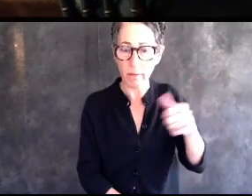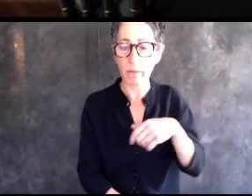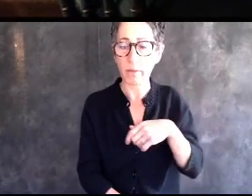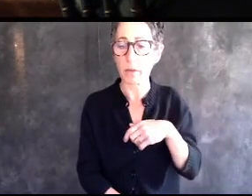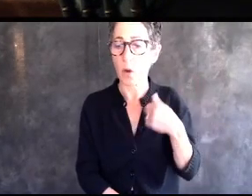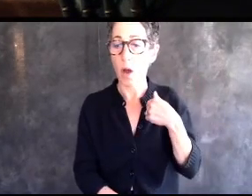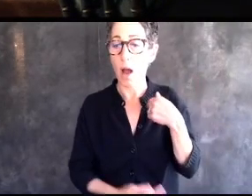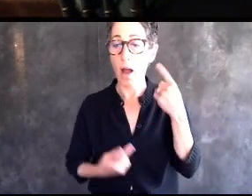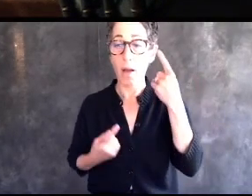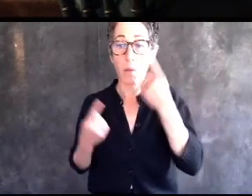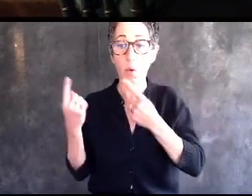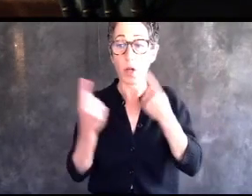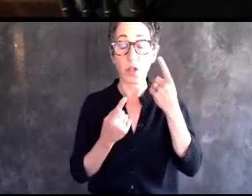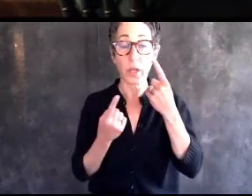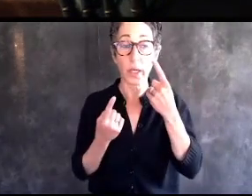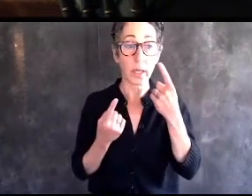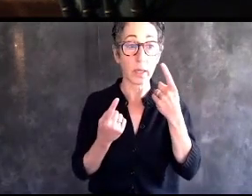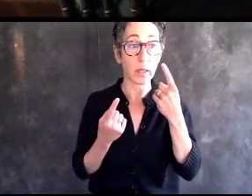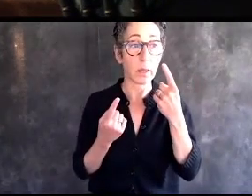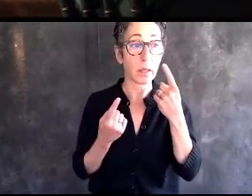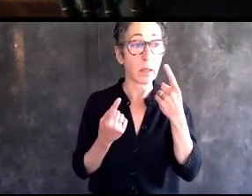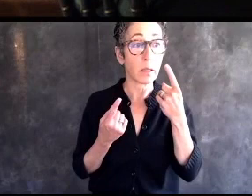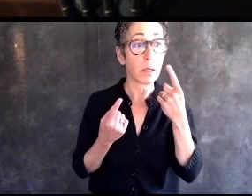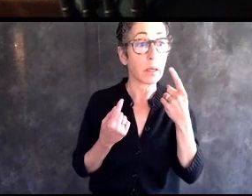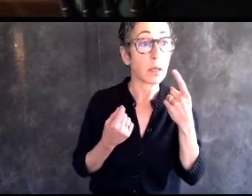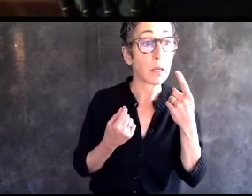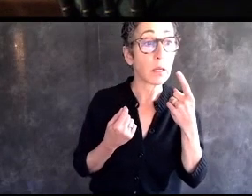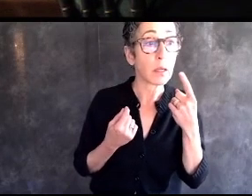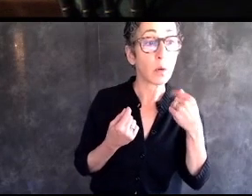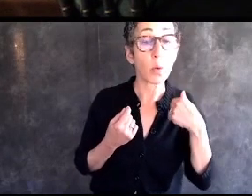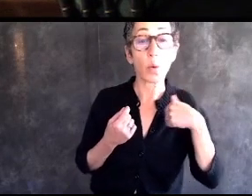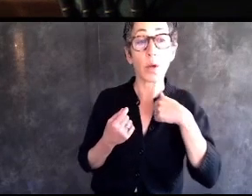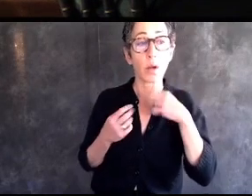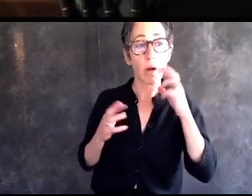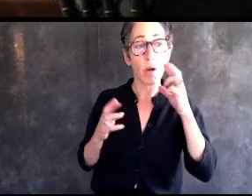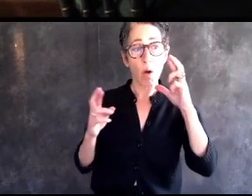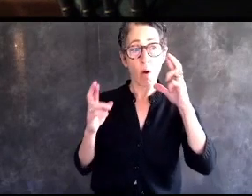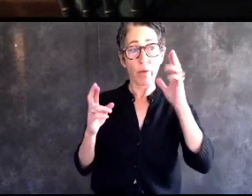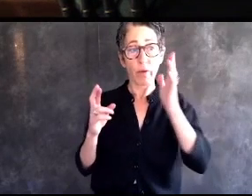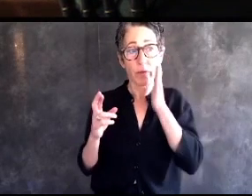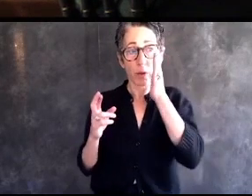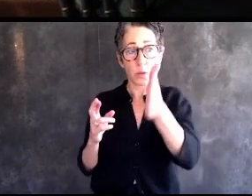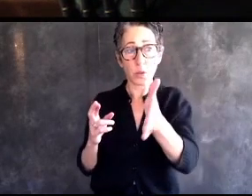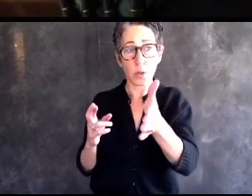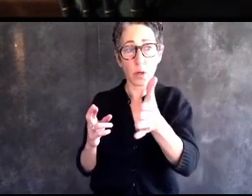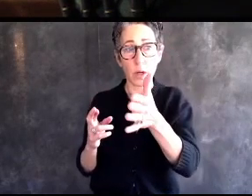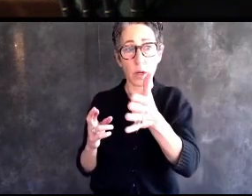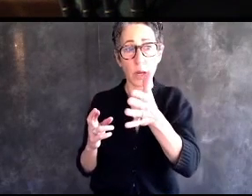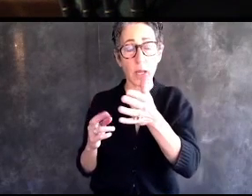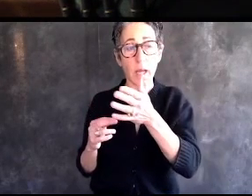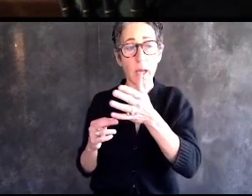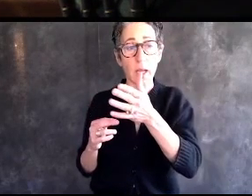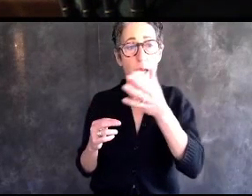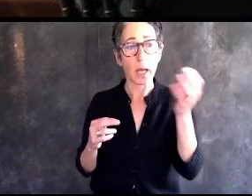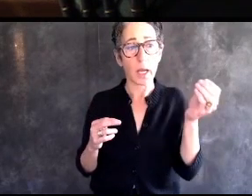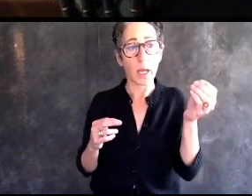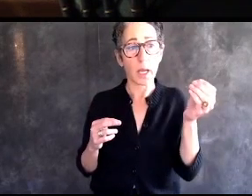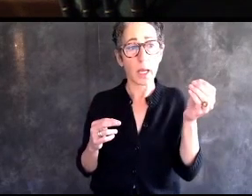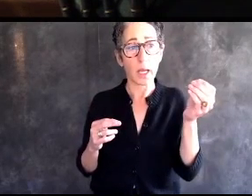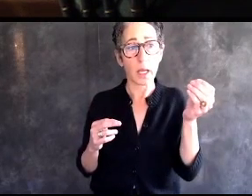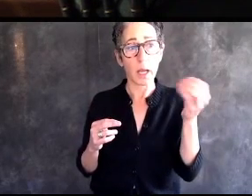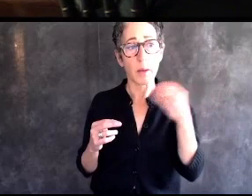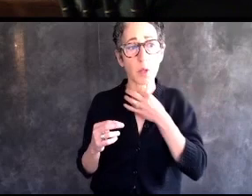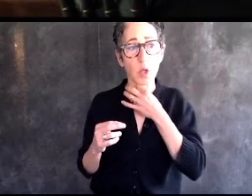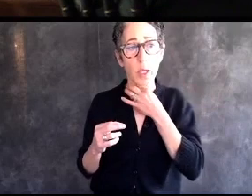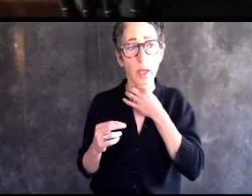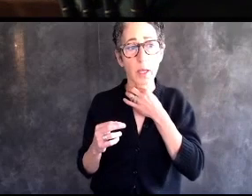before we get into talking, I hope more about the hopeful future, yes, and the innovations that you work on. I'm just curious, tell us a little bit more